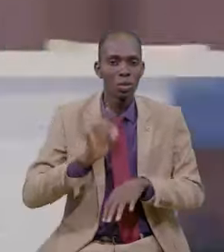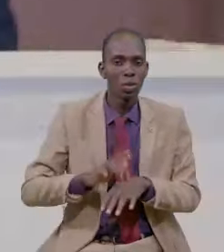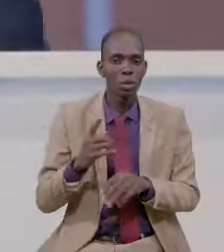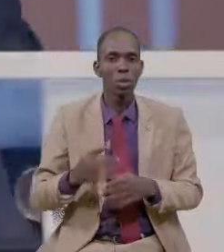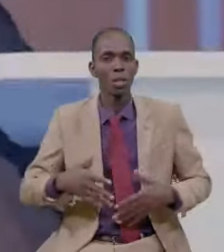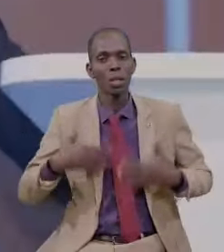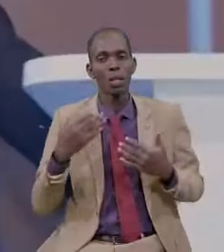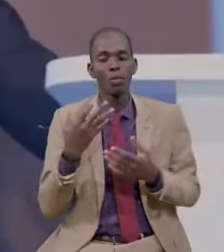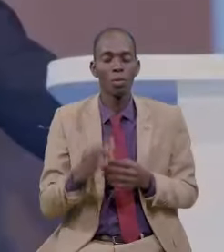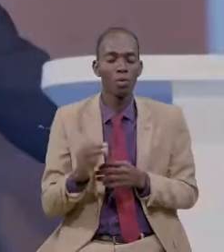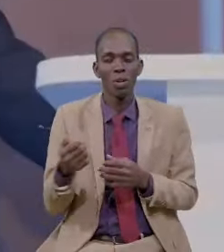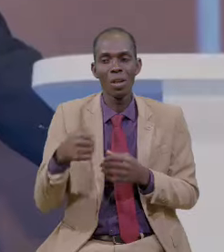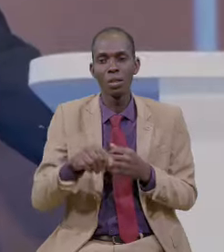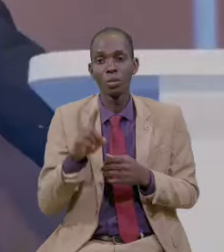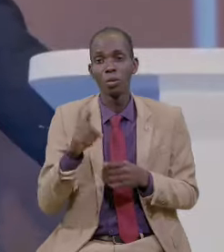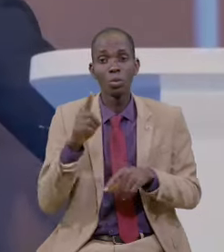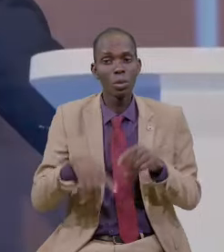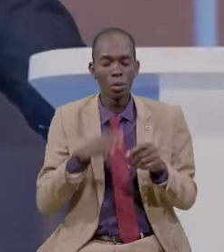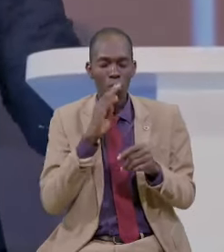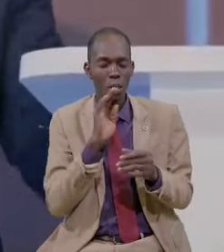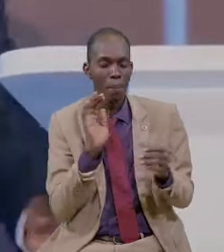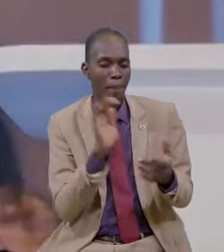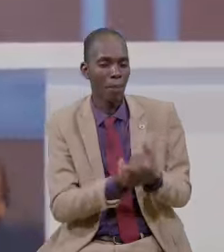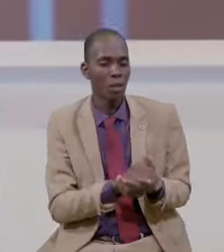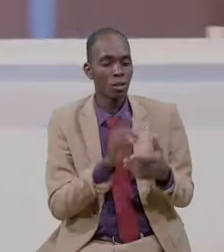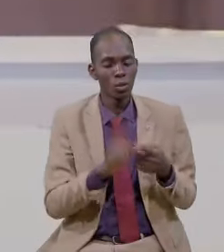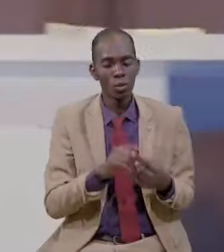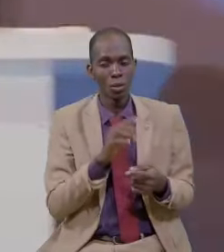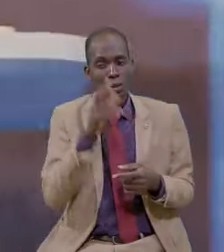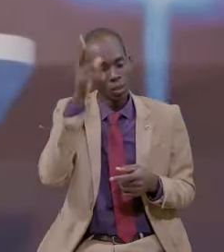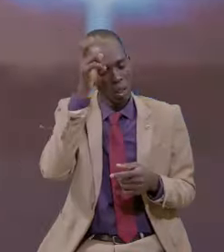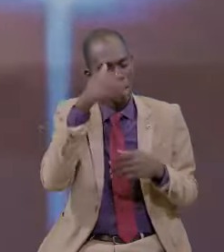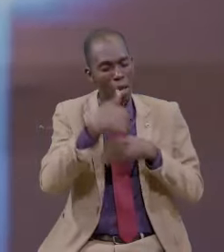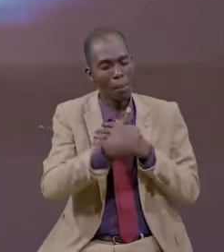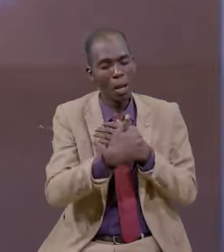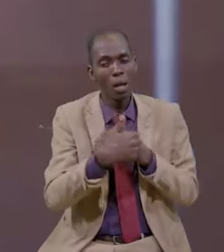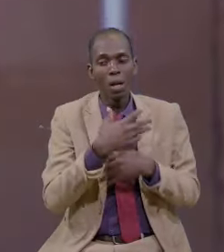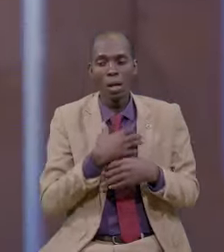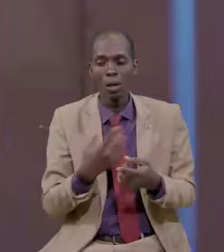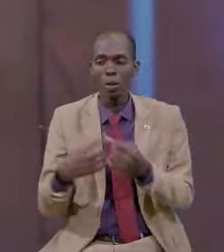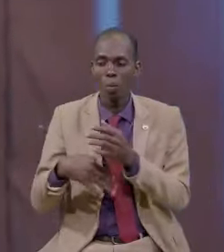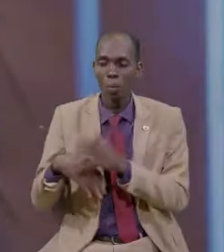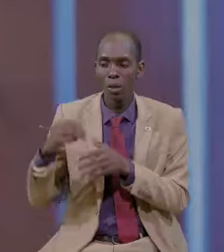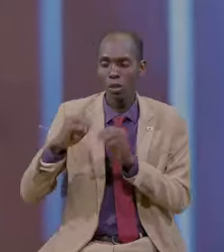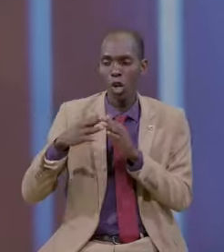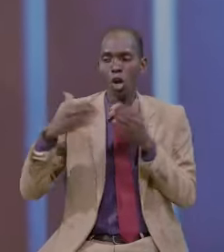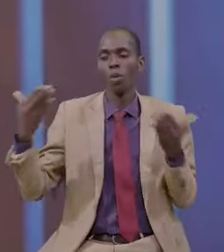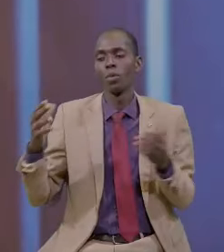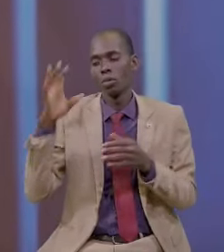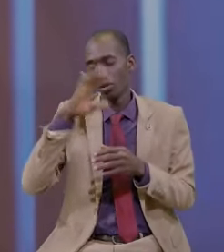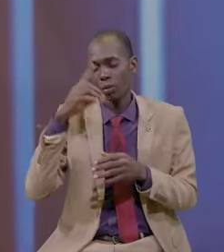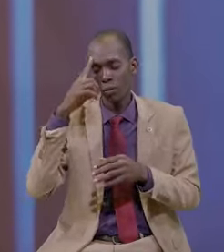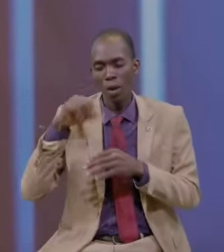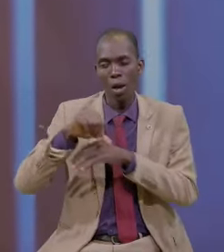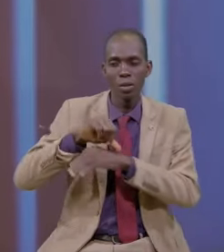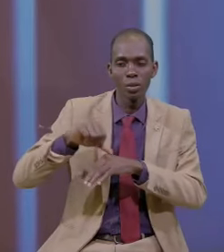married to Satan in the corner at the back, and then you come out anointing hypocrisy.